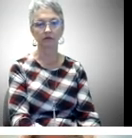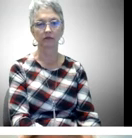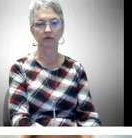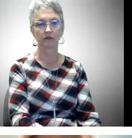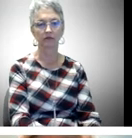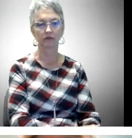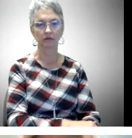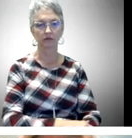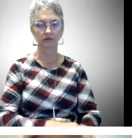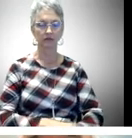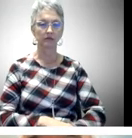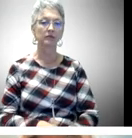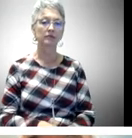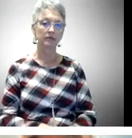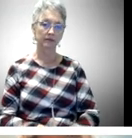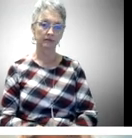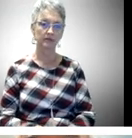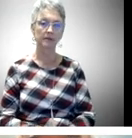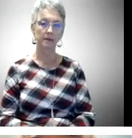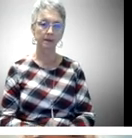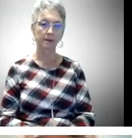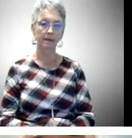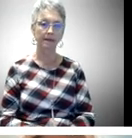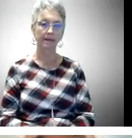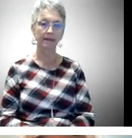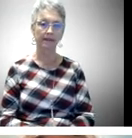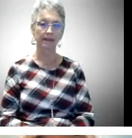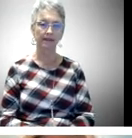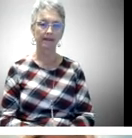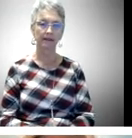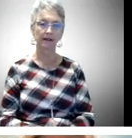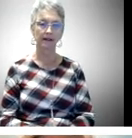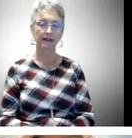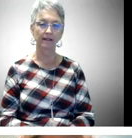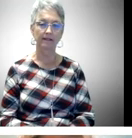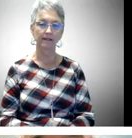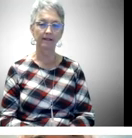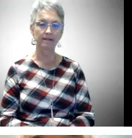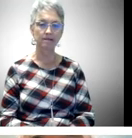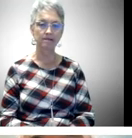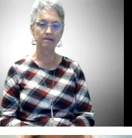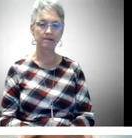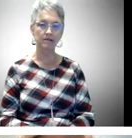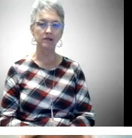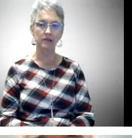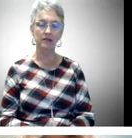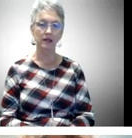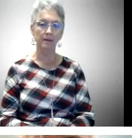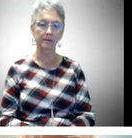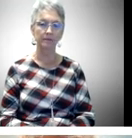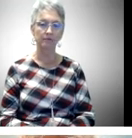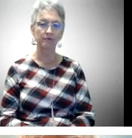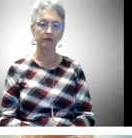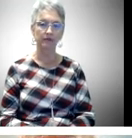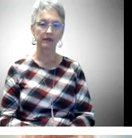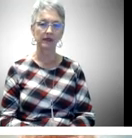and could get input from the person with a disability, why? Why do you need that check and balance? I think the bottom